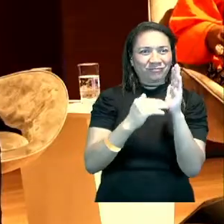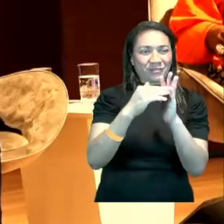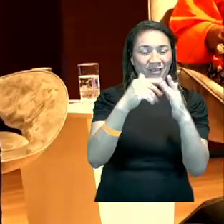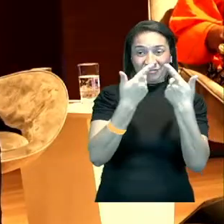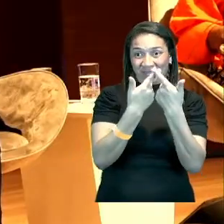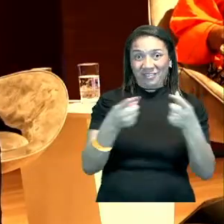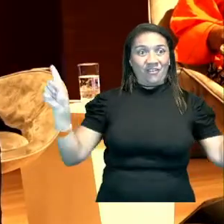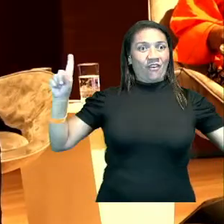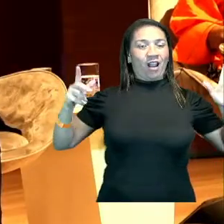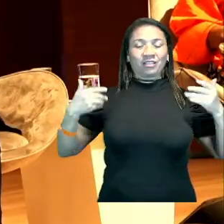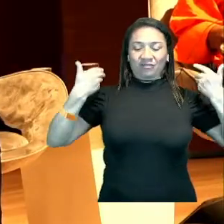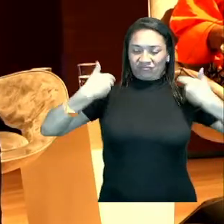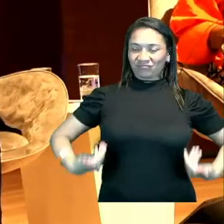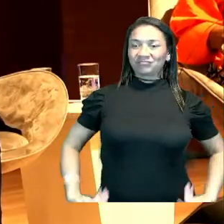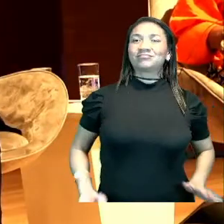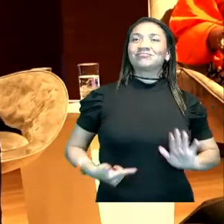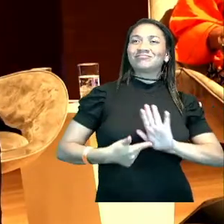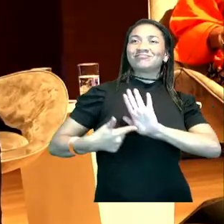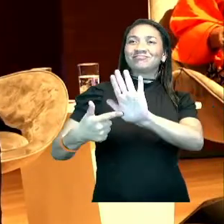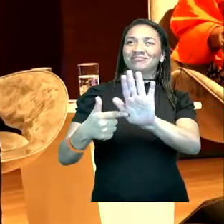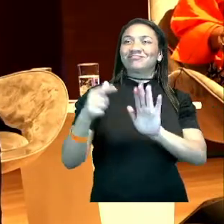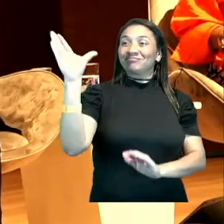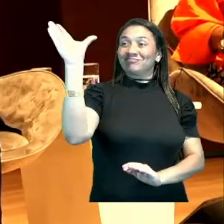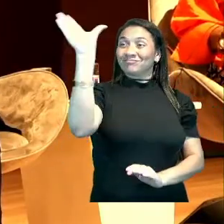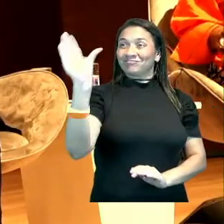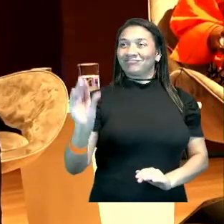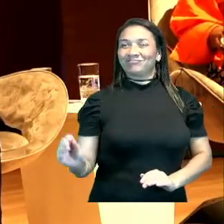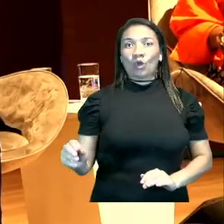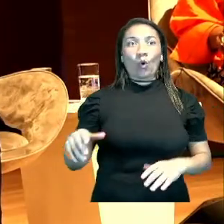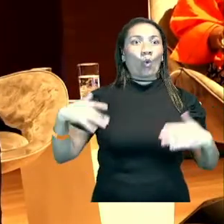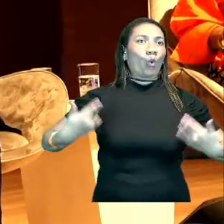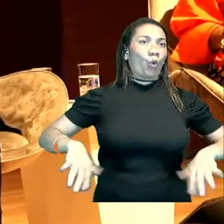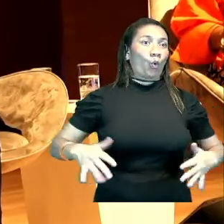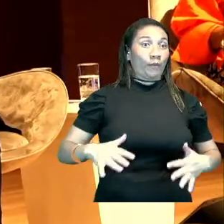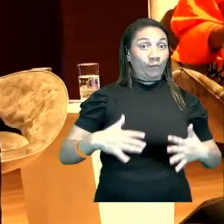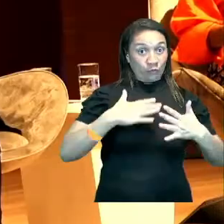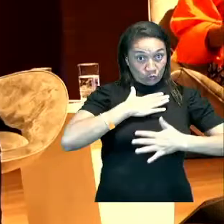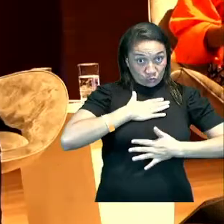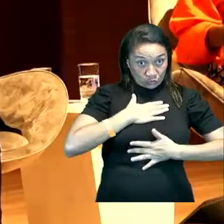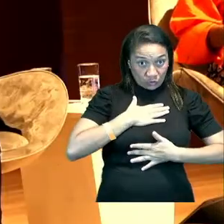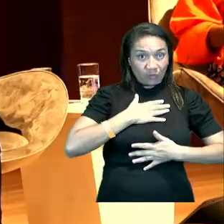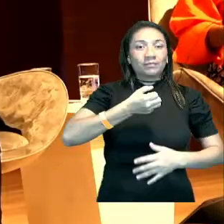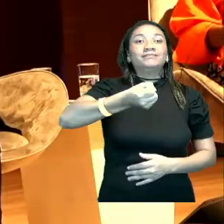is very important. Thank you very much. This is all very inspiring.